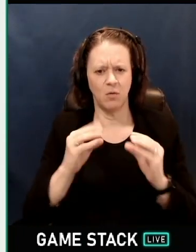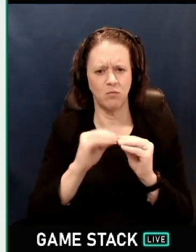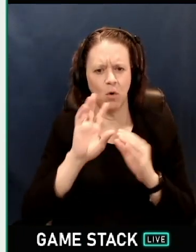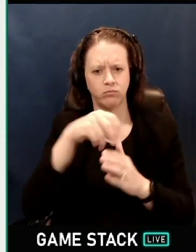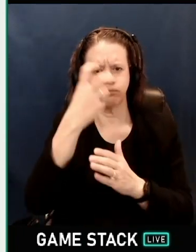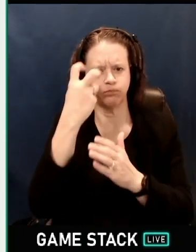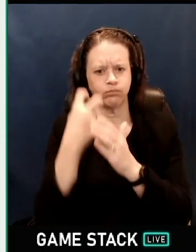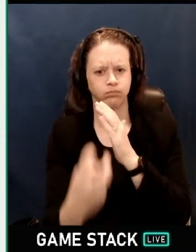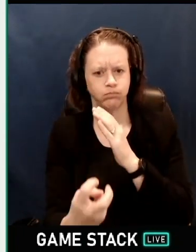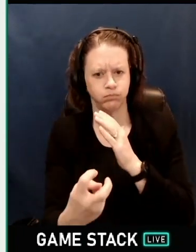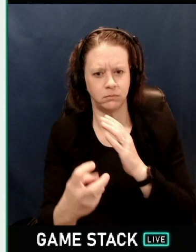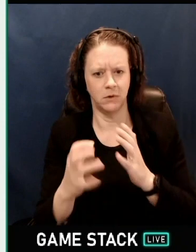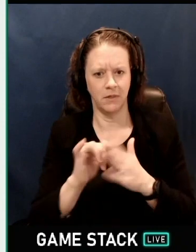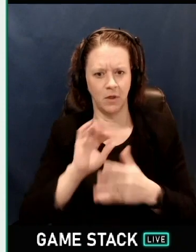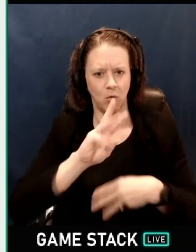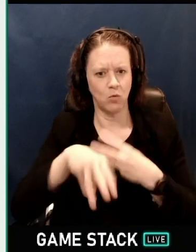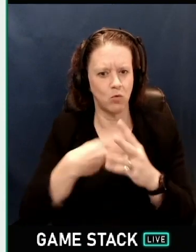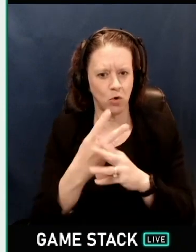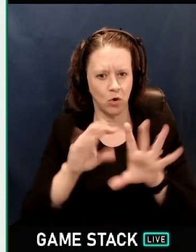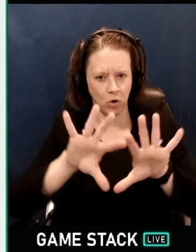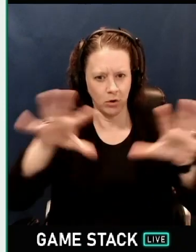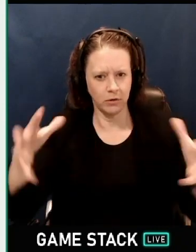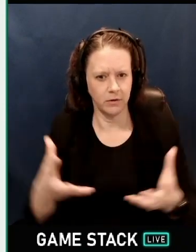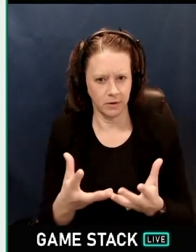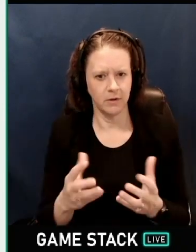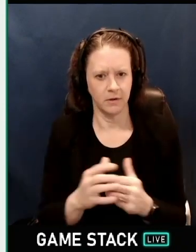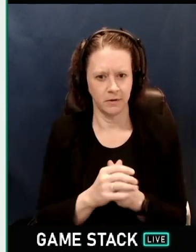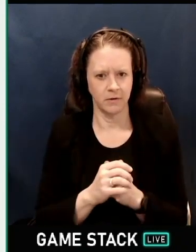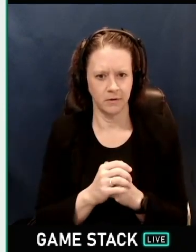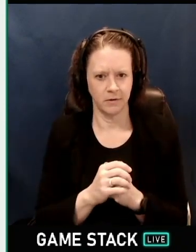the world, into the space.